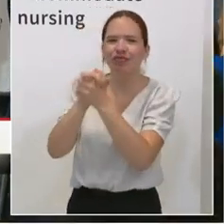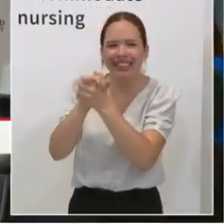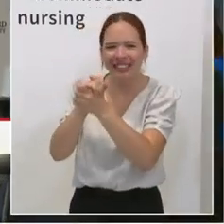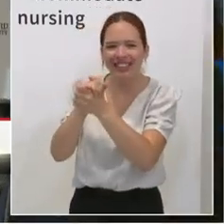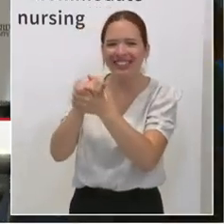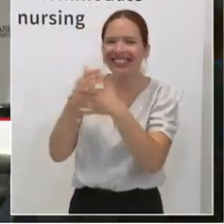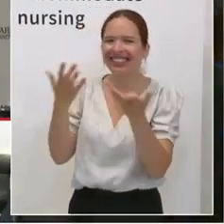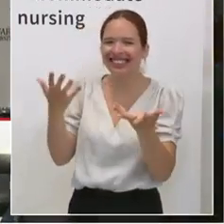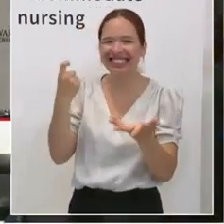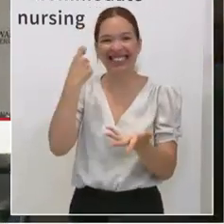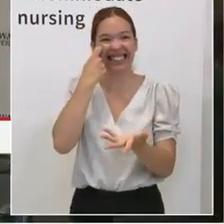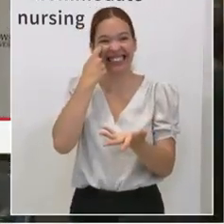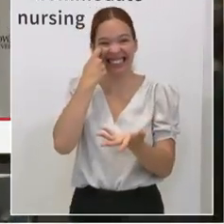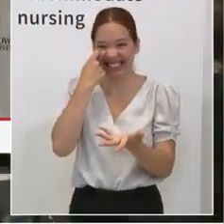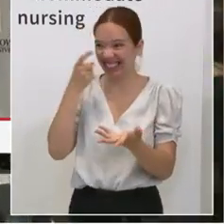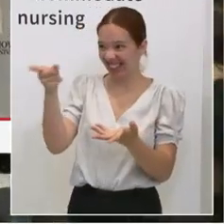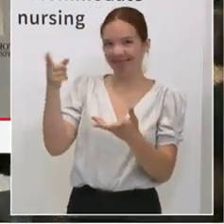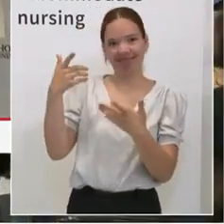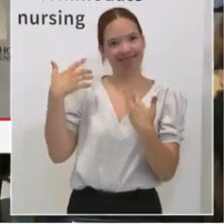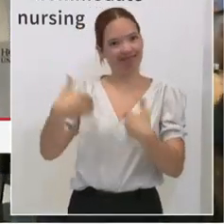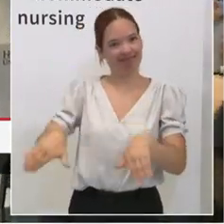tenure as the 17th